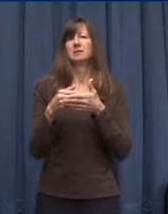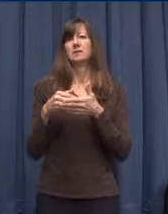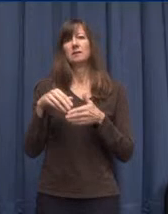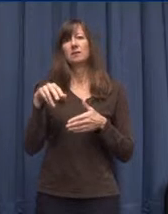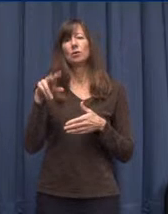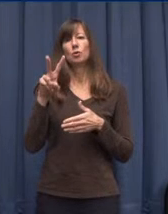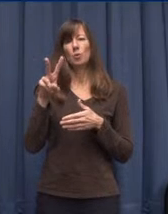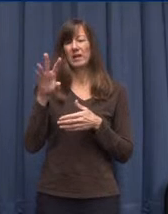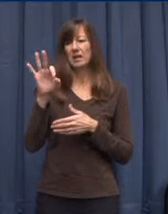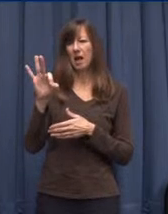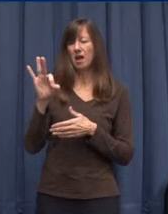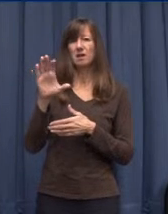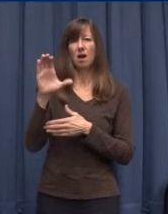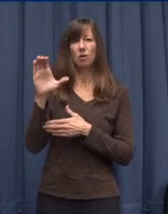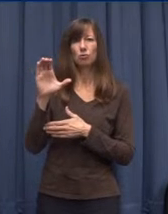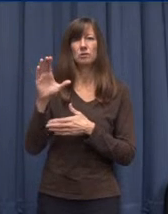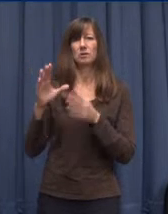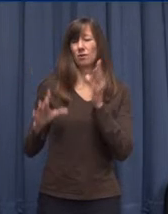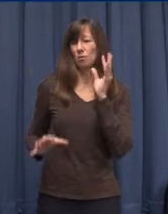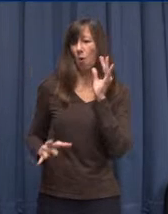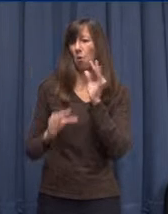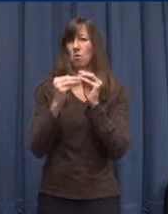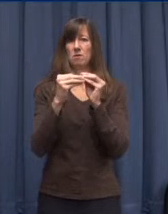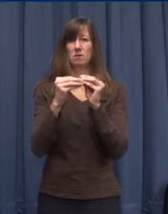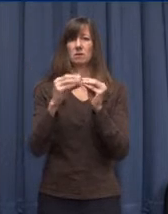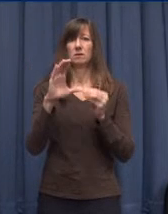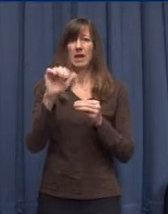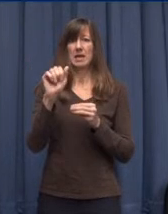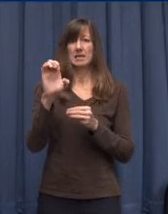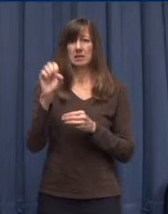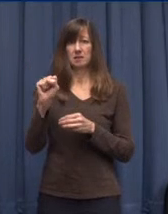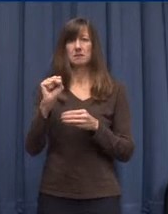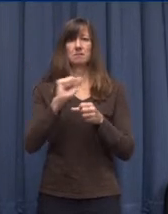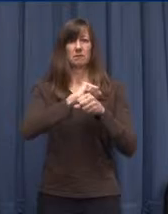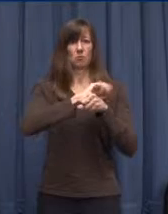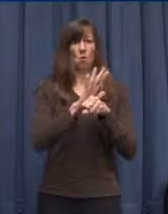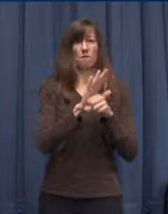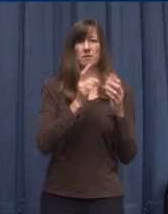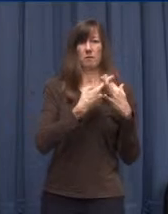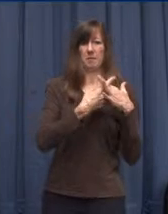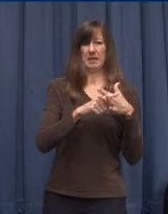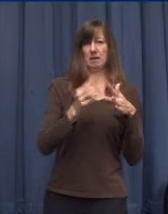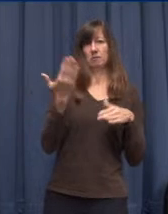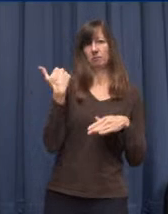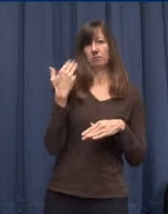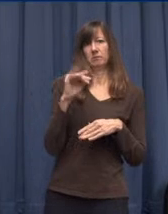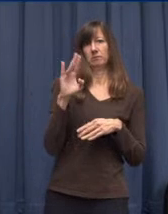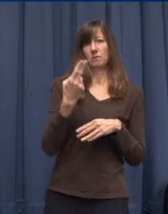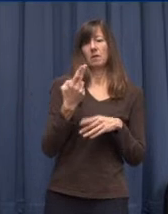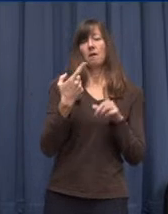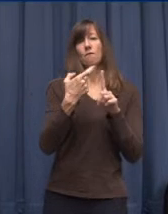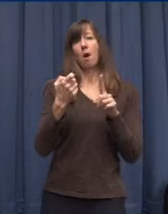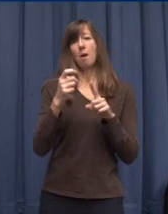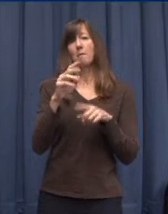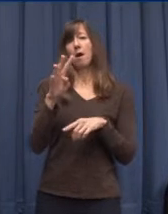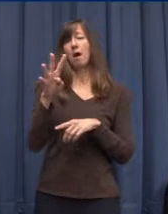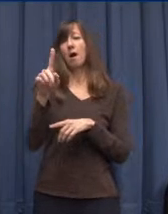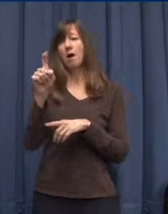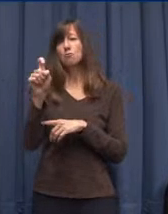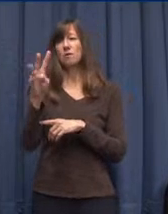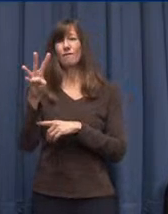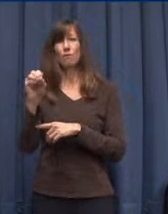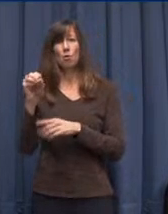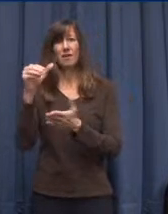2,900 total cases since the beginning of COVID, and that's out of about 140,000 tests that we've